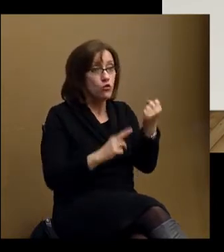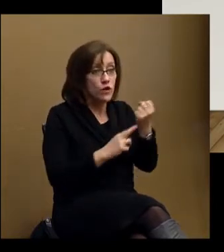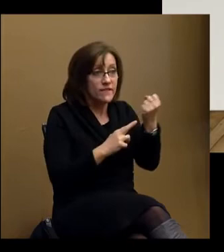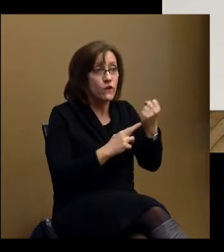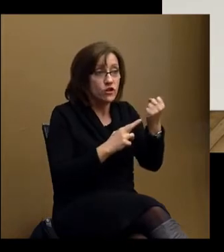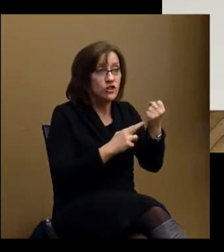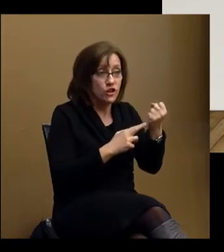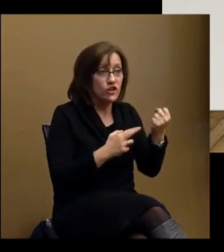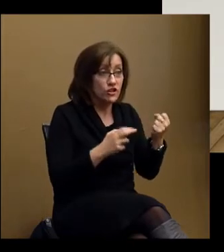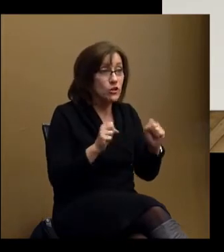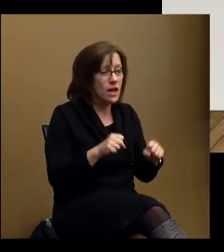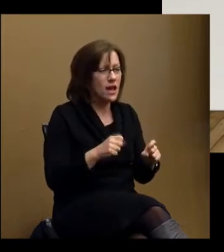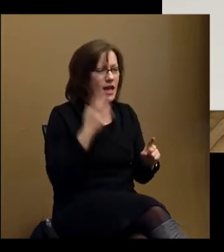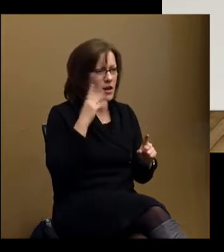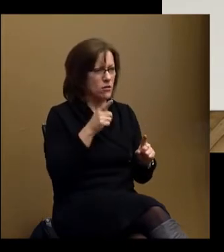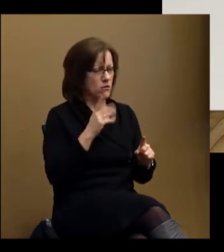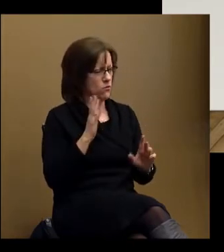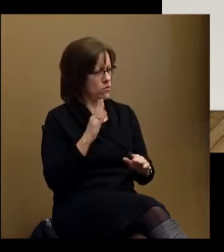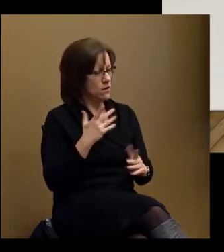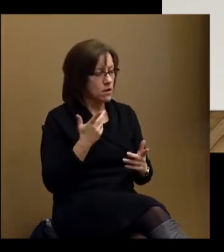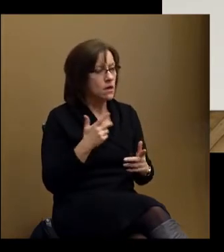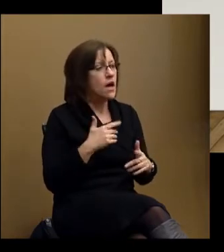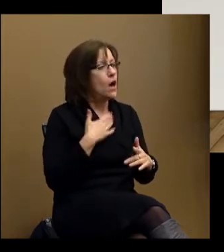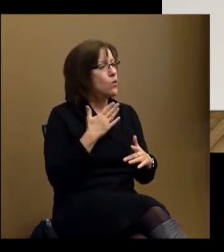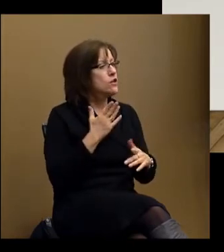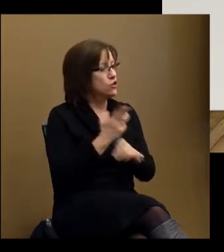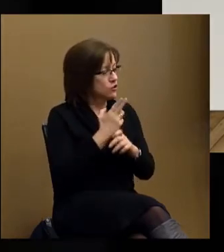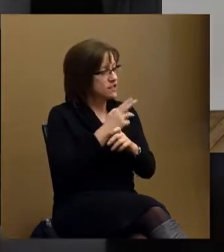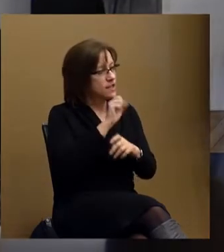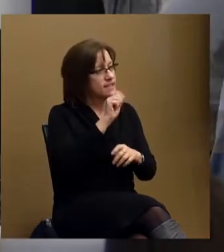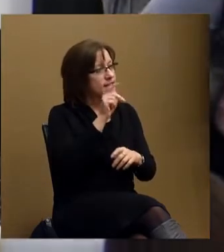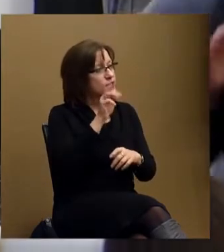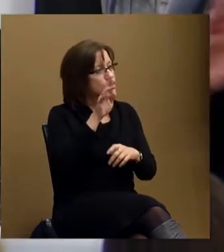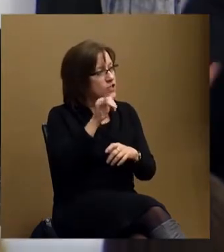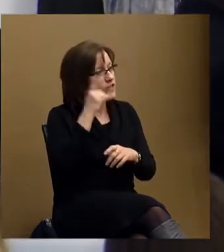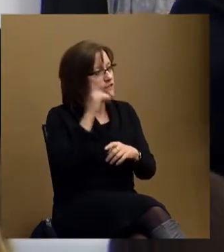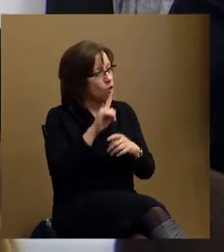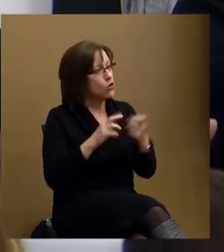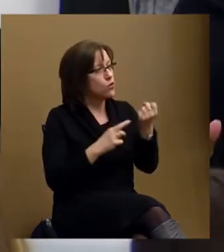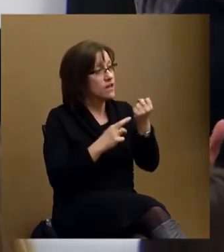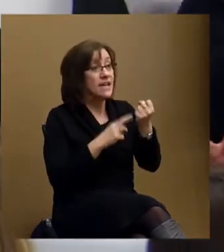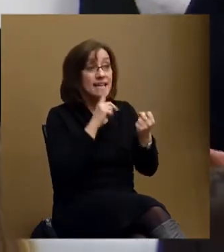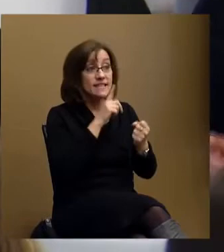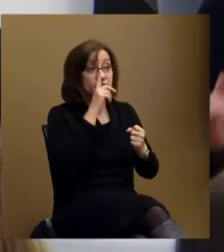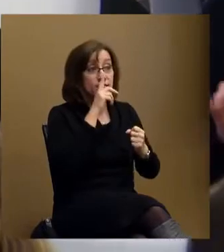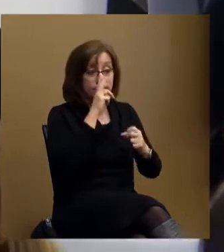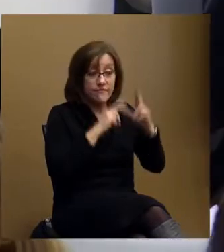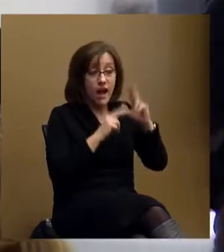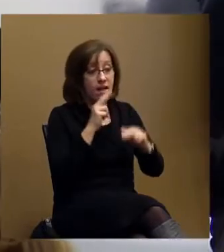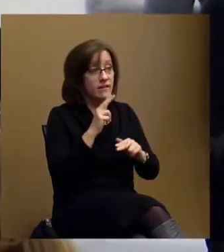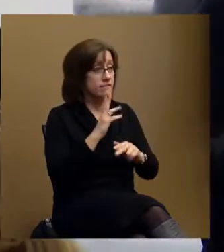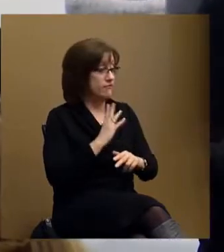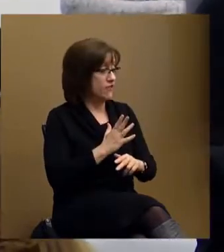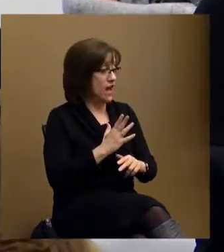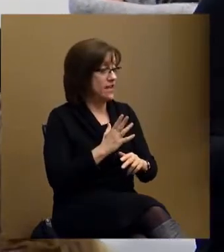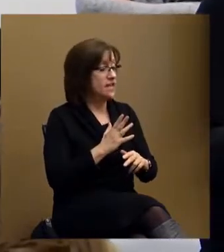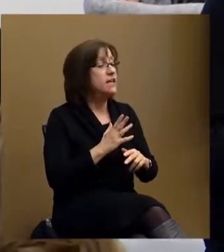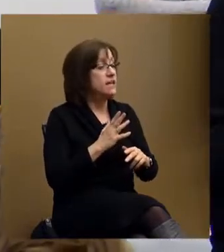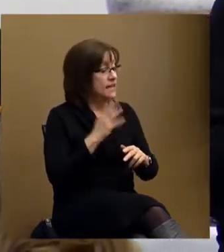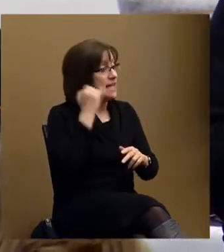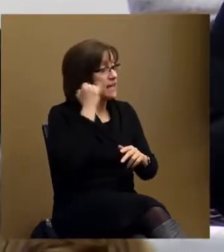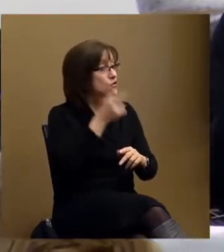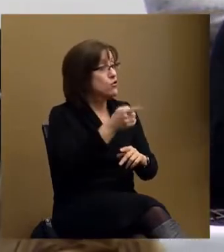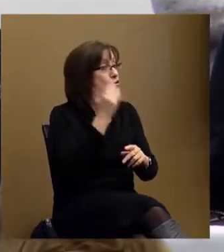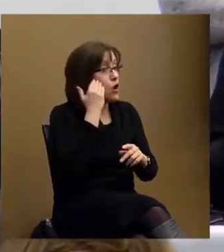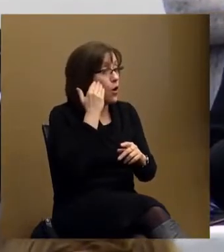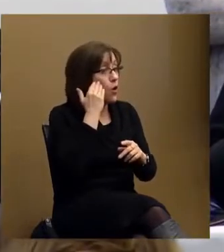that a little bit, but I would definitely use sensory for reinforcers. And it's fine as long as you know